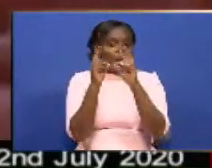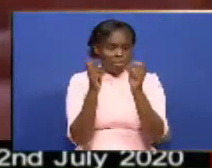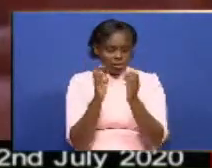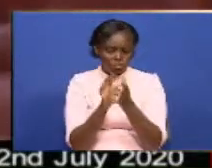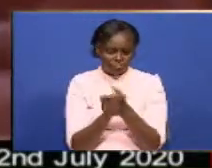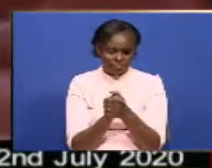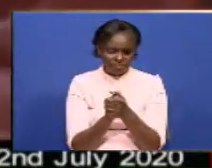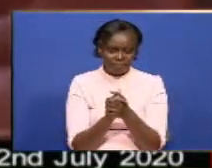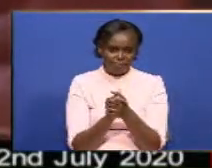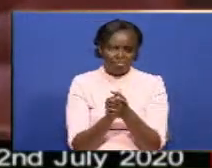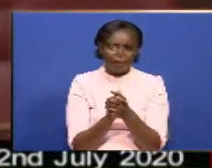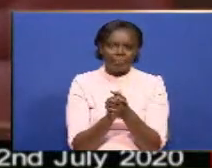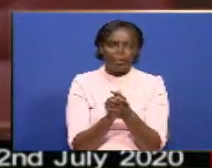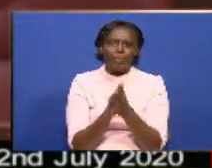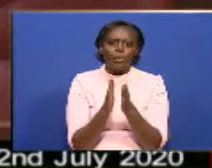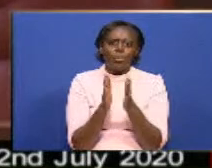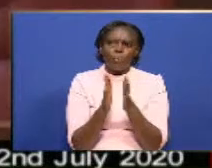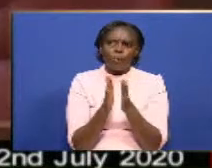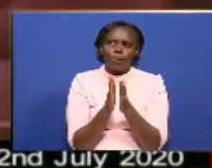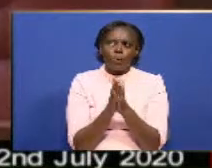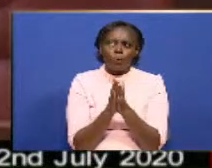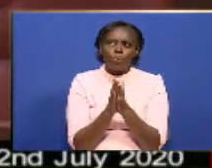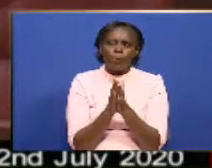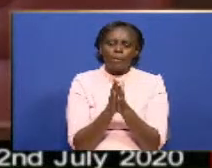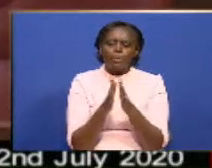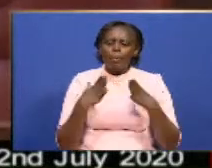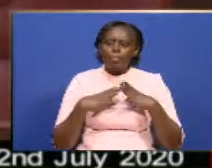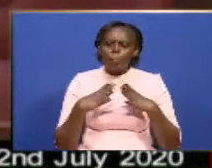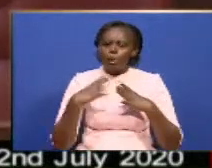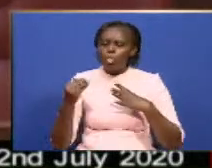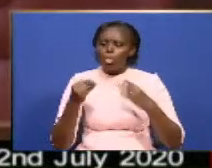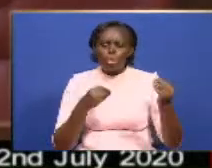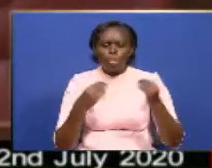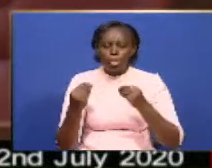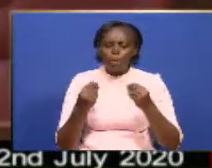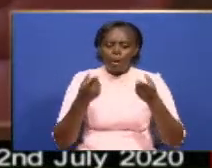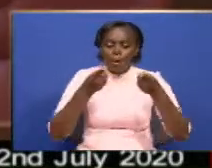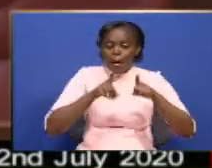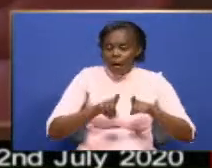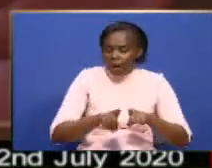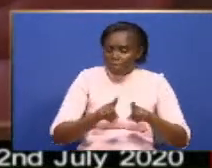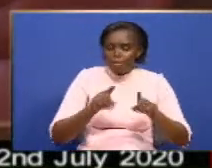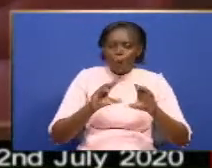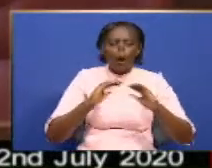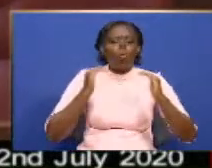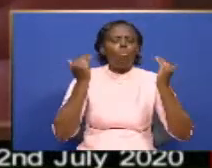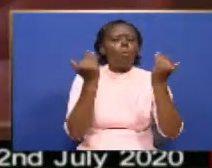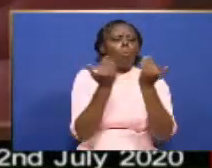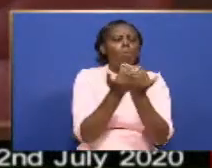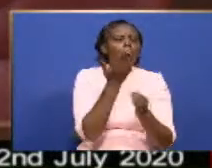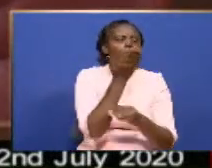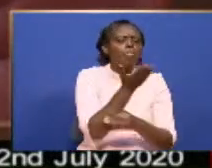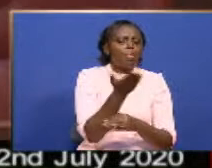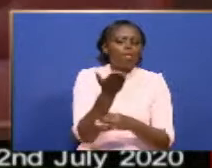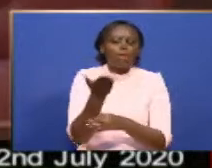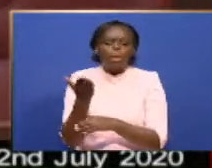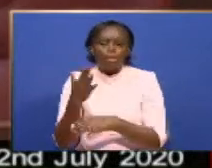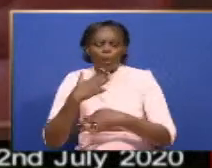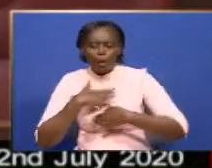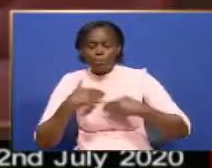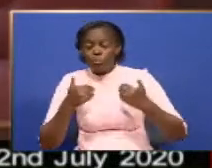And with the large displacements that's happening all over the world, it's likely